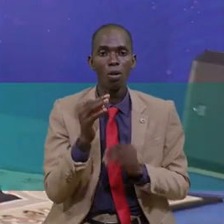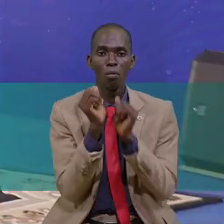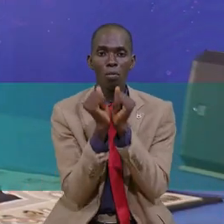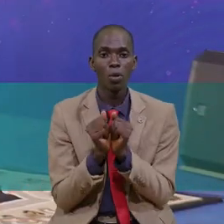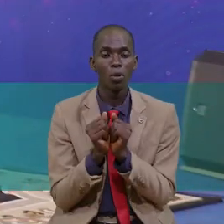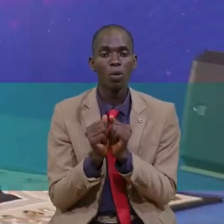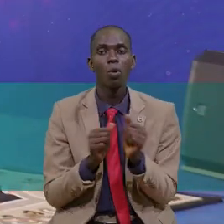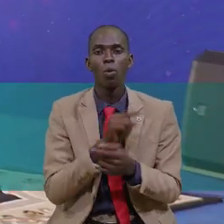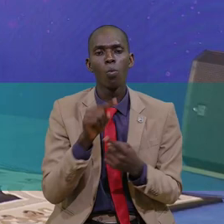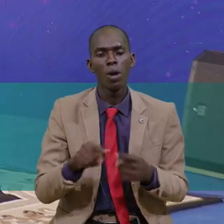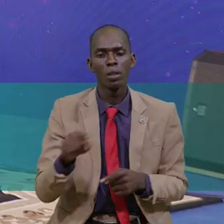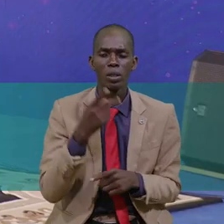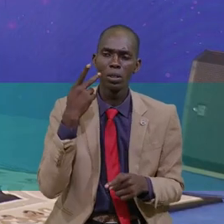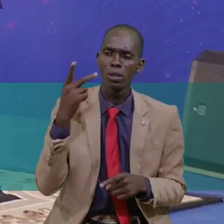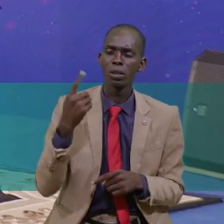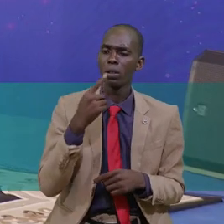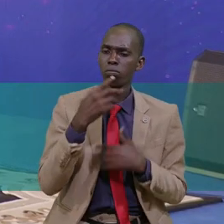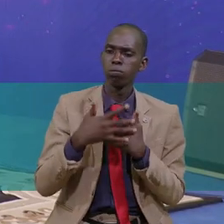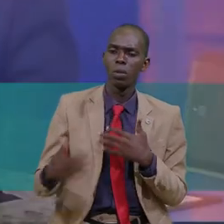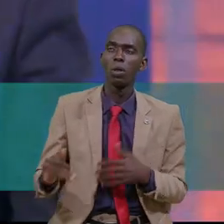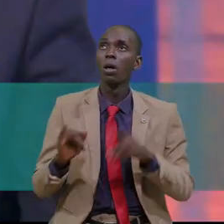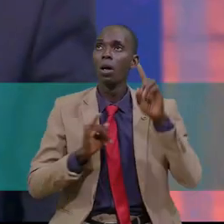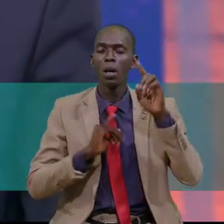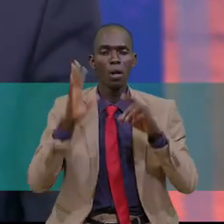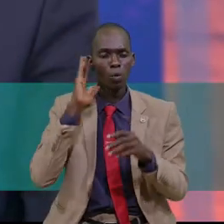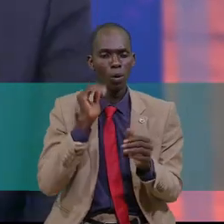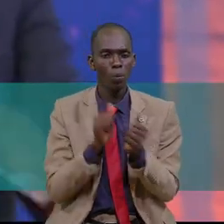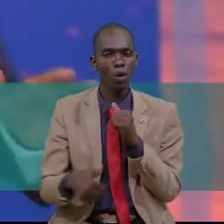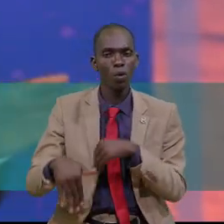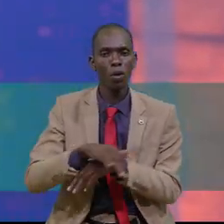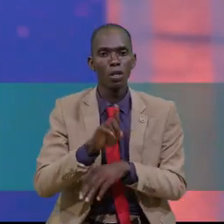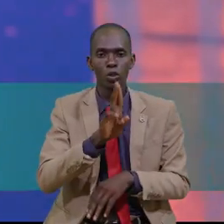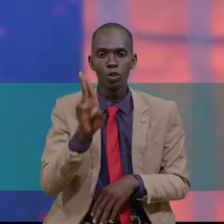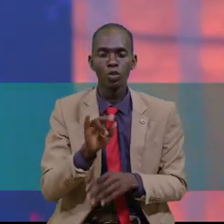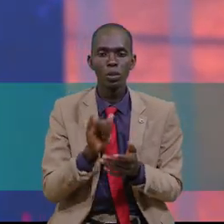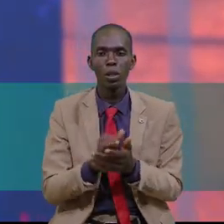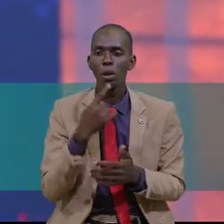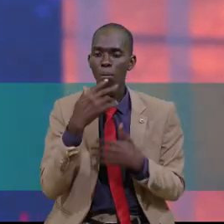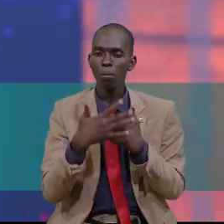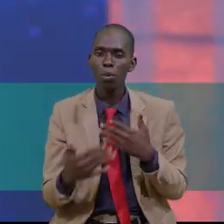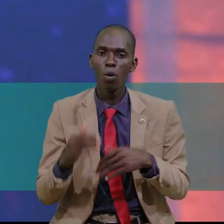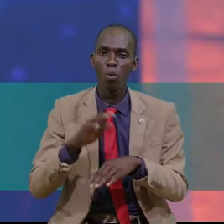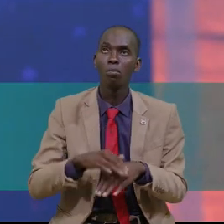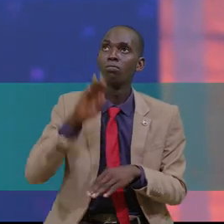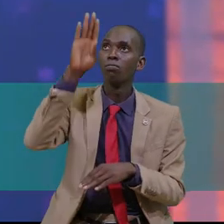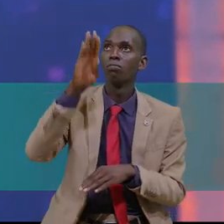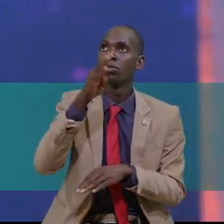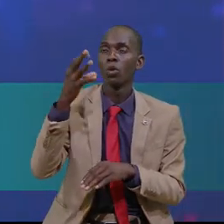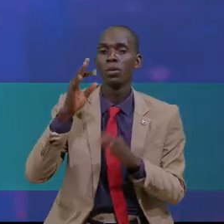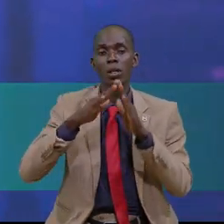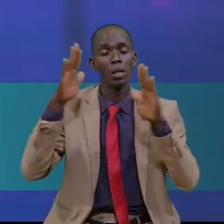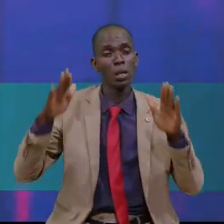the blood, I will pass over you. And they applied the blood on the lintels of their houses. They believed. And then